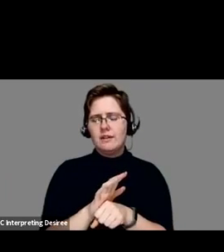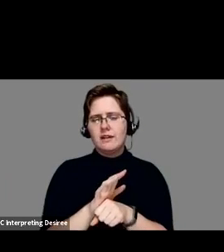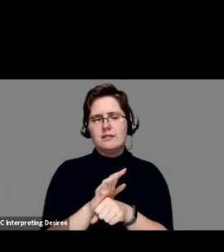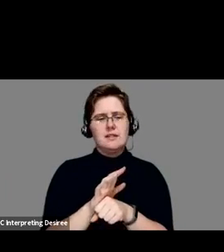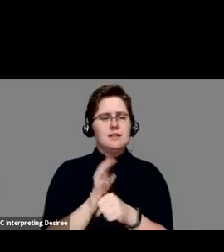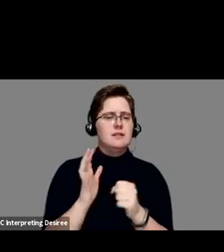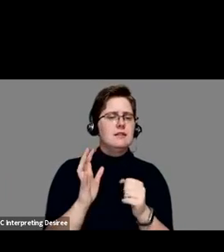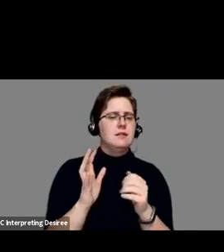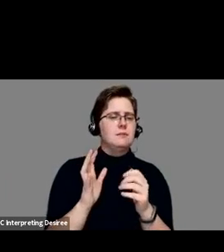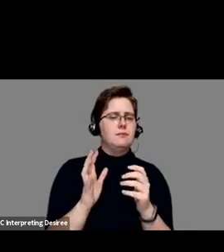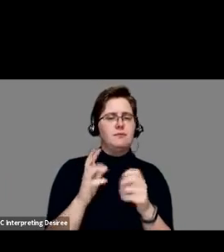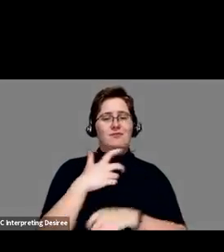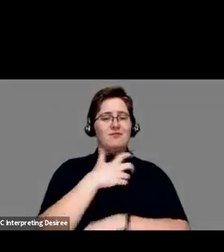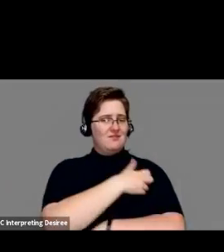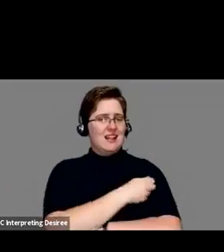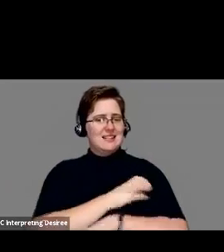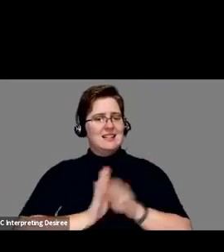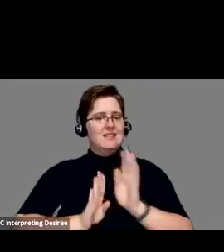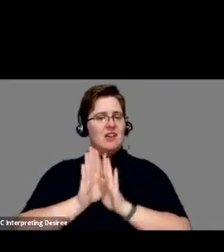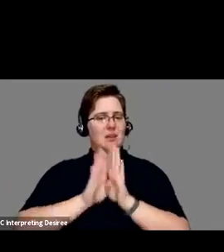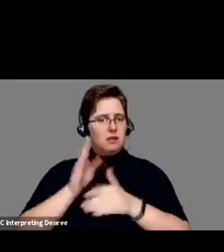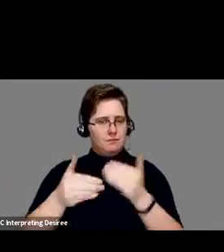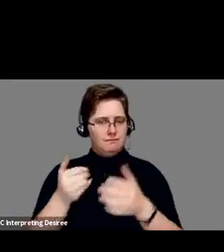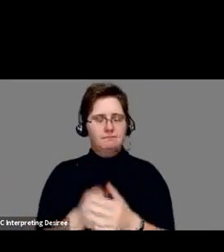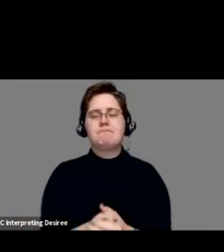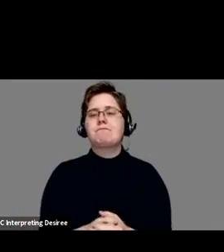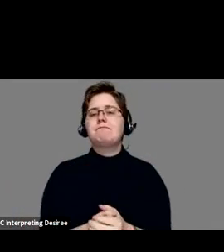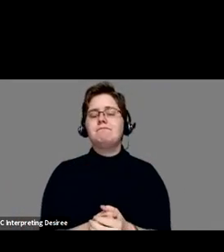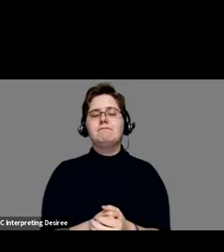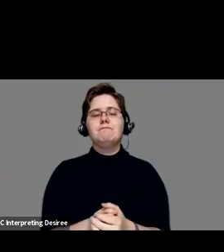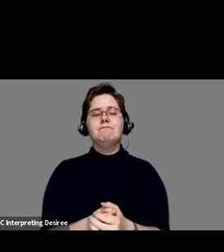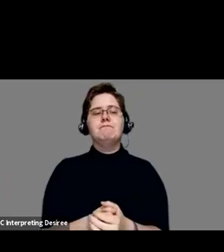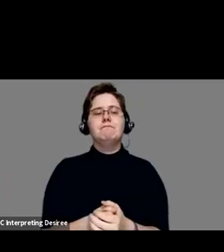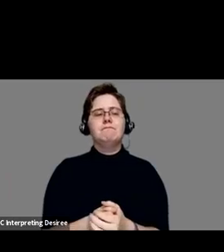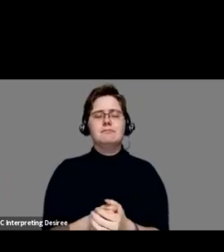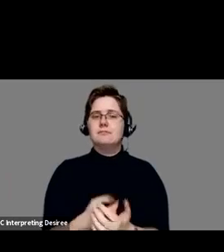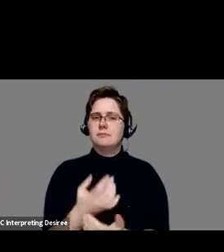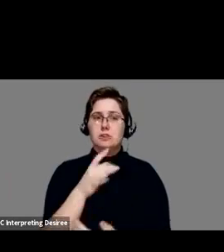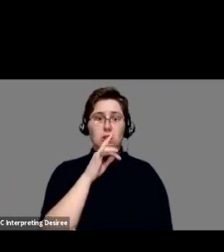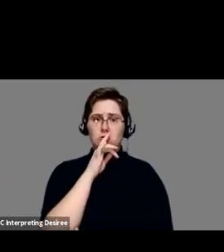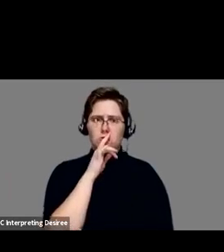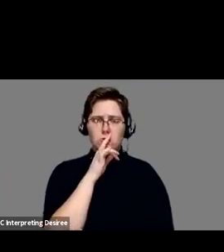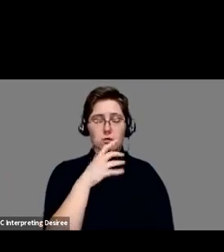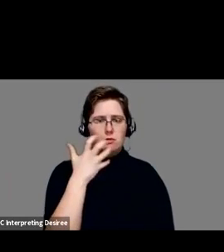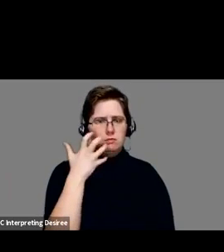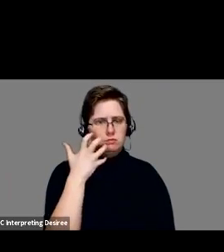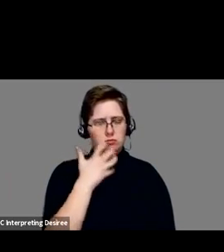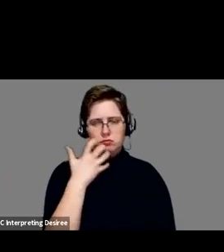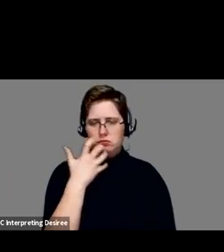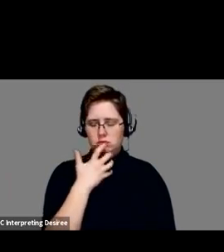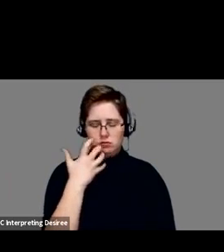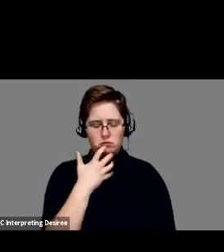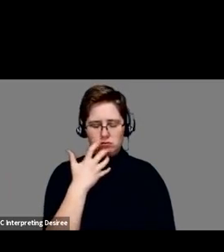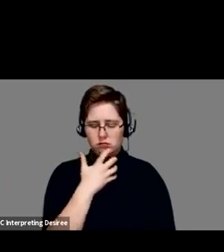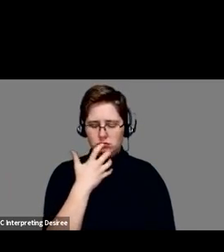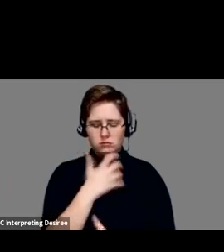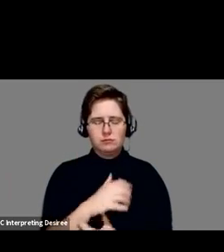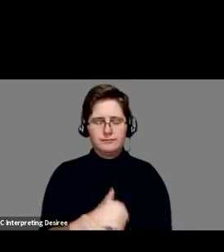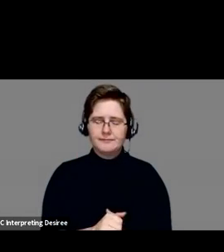COVID-19 vaccine development. So it's really been quite remarkable, and I think that